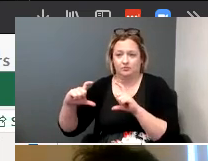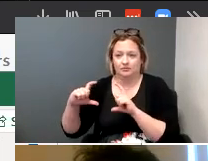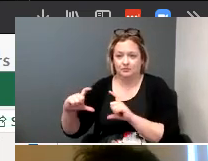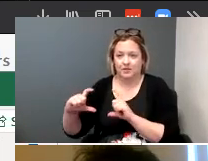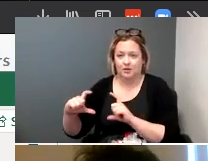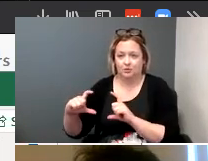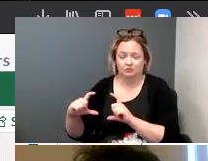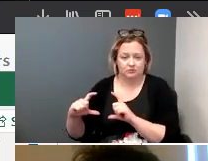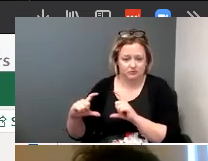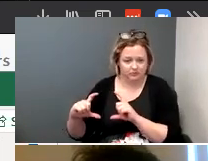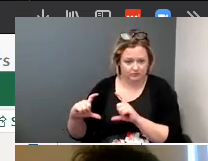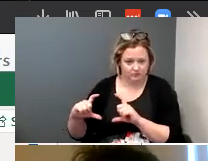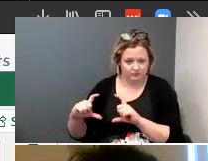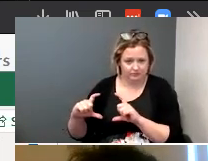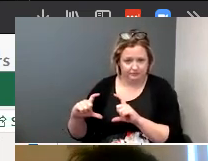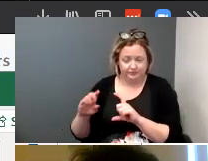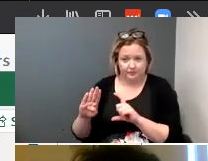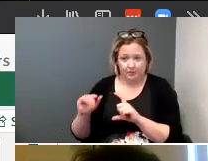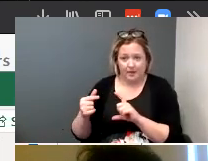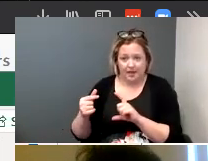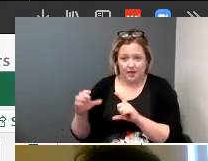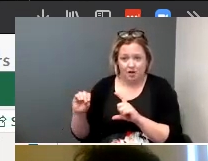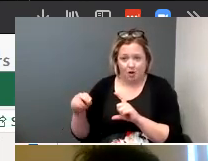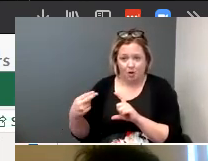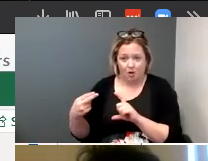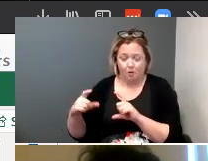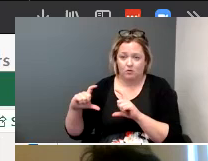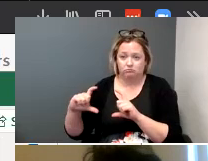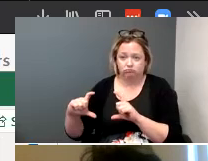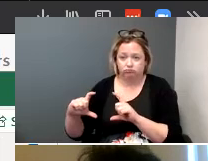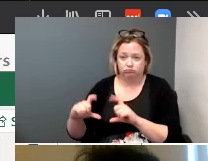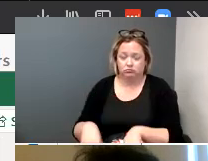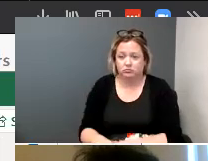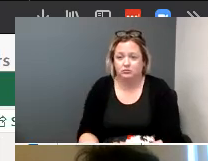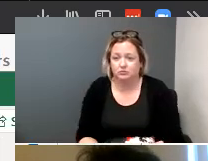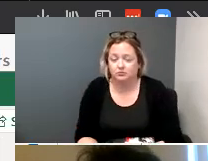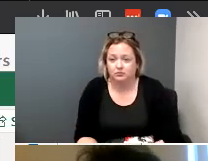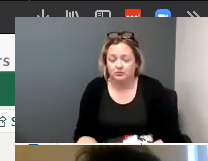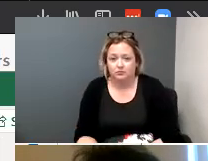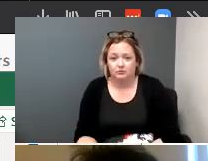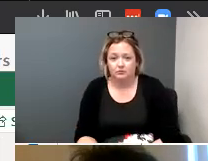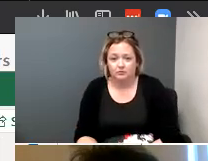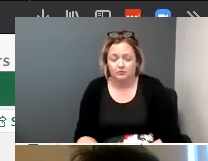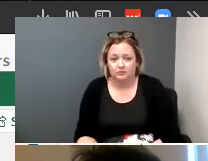And remember, again, I don't expect you to know, and again, this class is not graded, right? So you can answer anything. Doesn't really